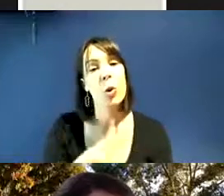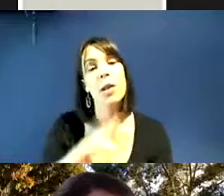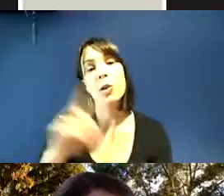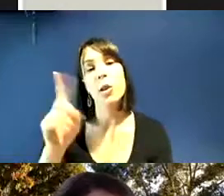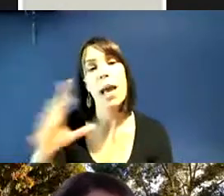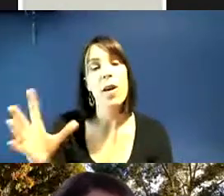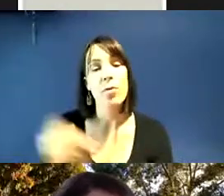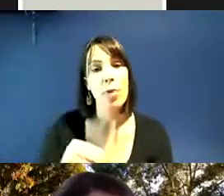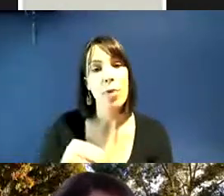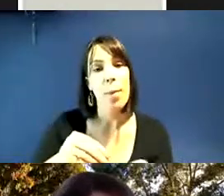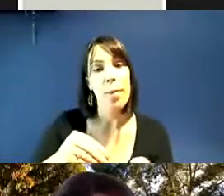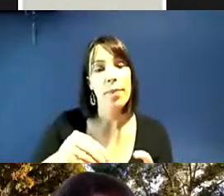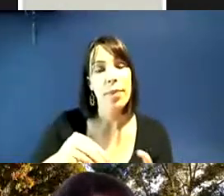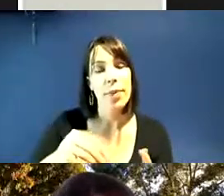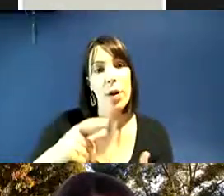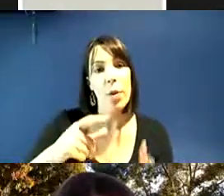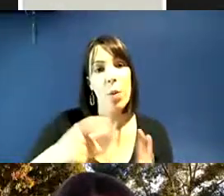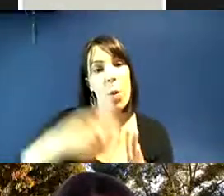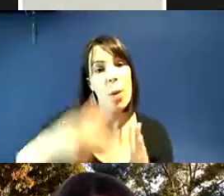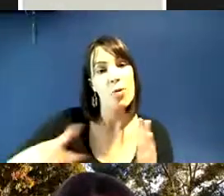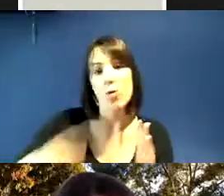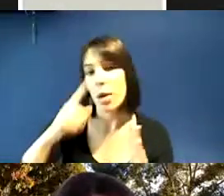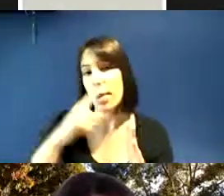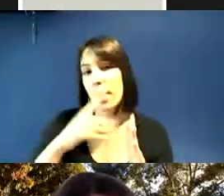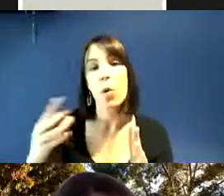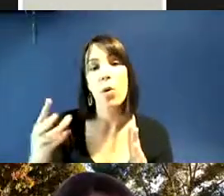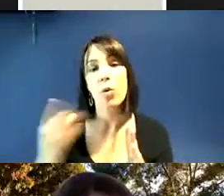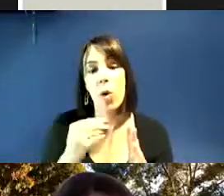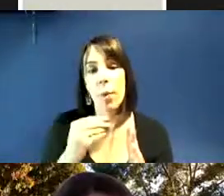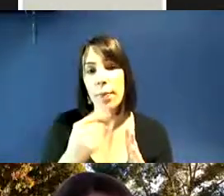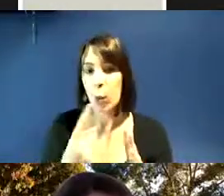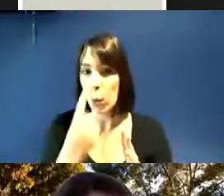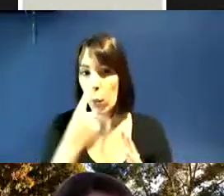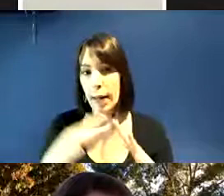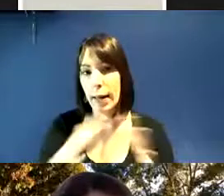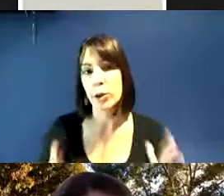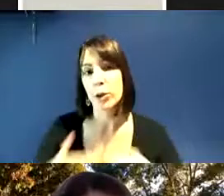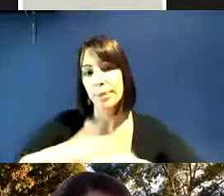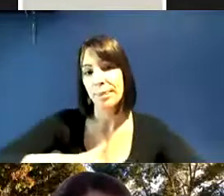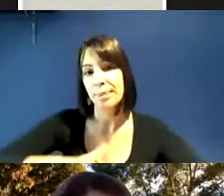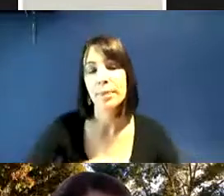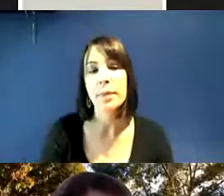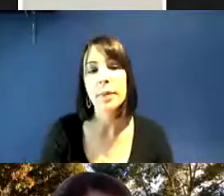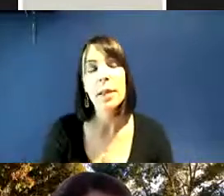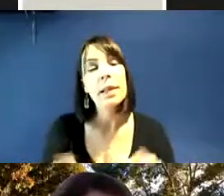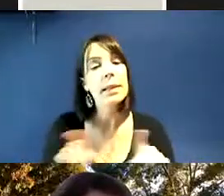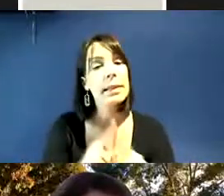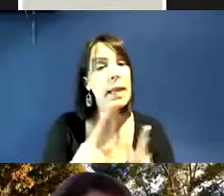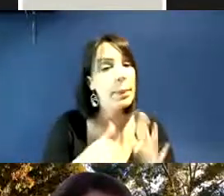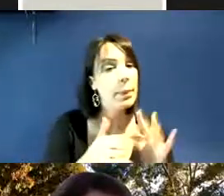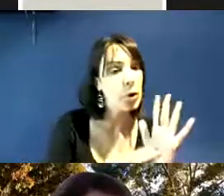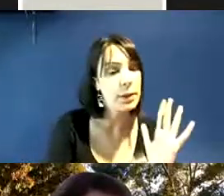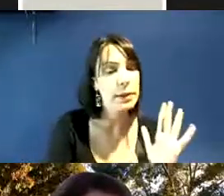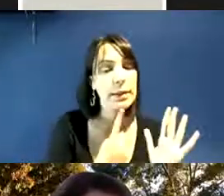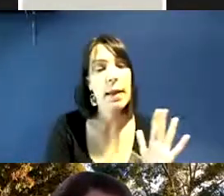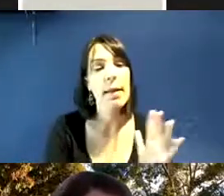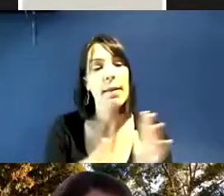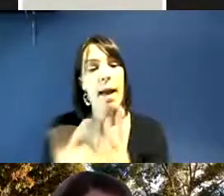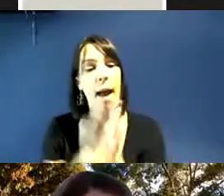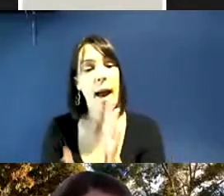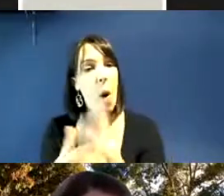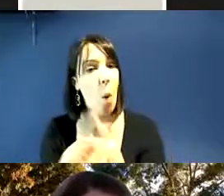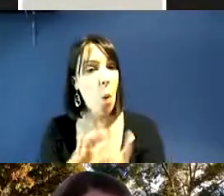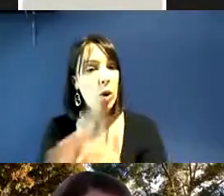Wurundjeri people of the Kulin Nation. So as Jen said, Our Watch and WDV have formed